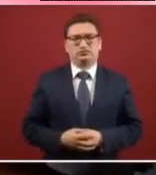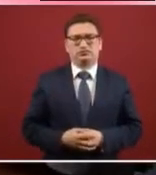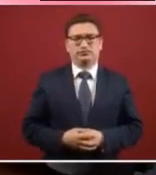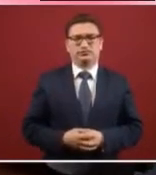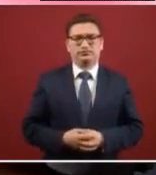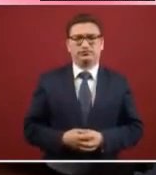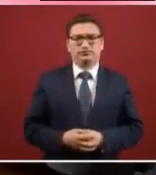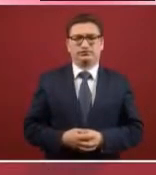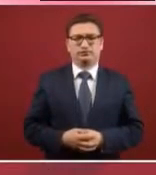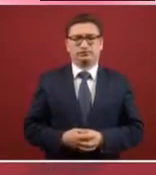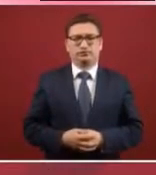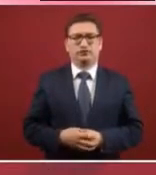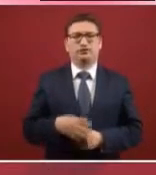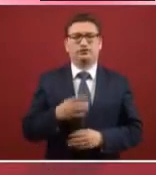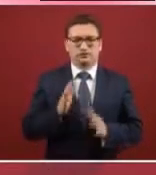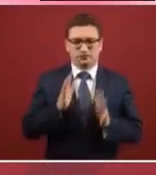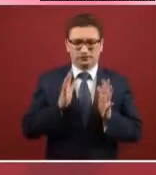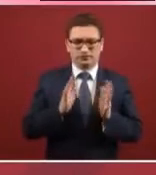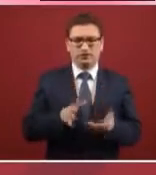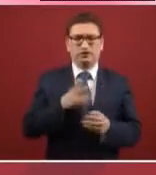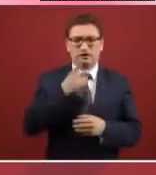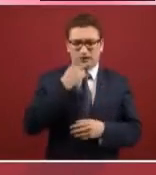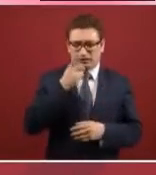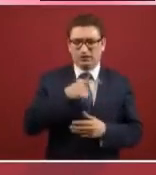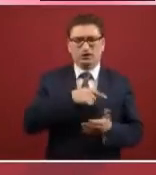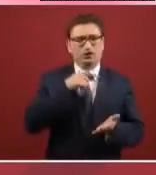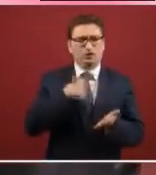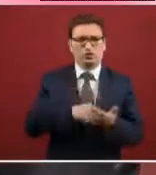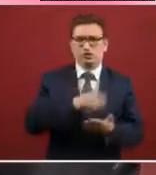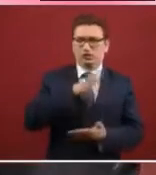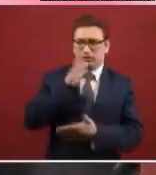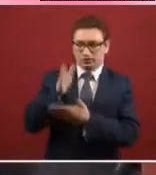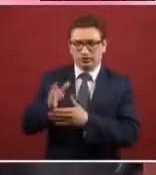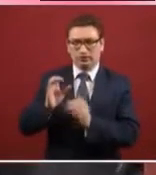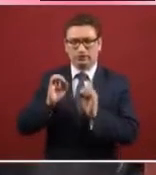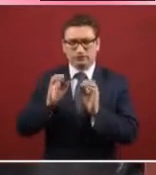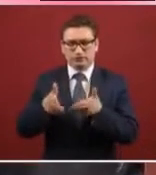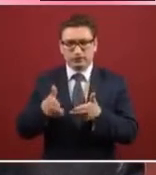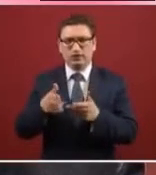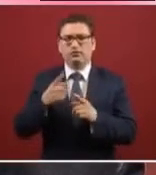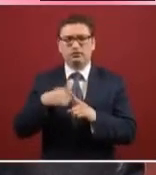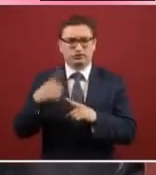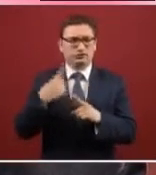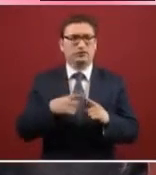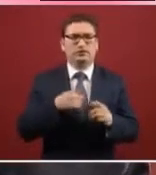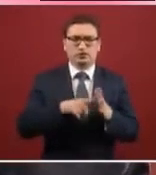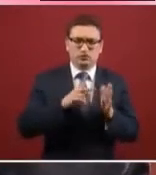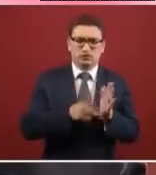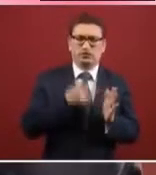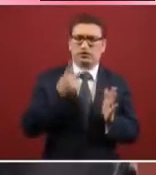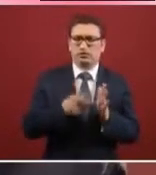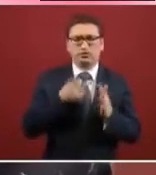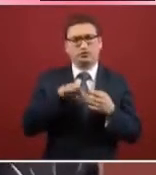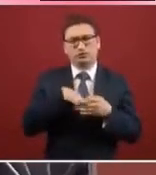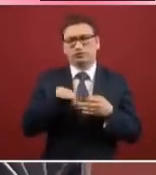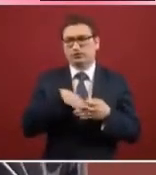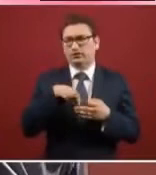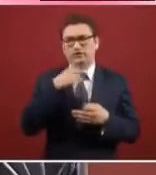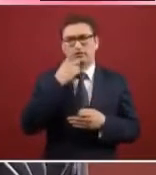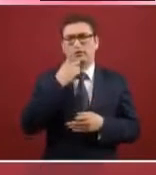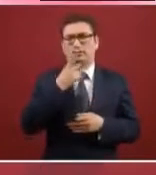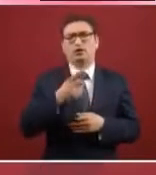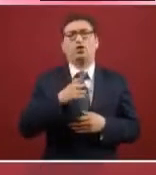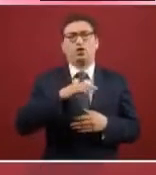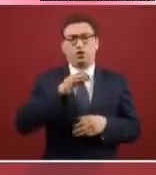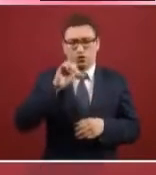Yeah, lo dije en Chiapas y luego. And I said in Chiapas and repetido, now I've repeated it. Y lo voy a volver ahora. And I'm going to repeat decir,